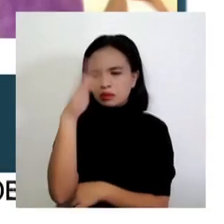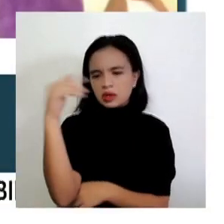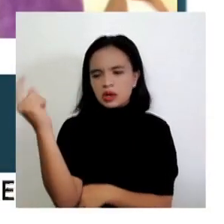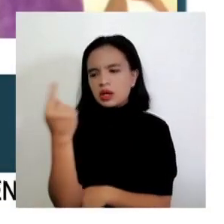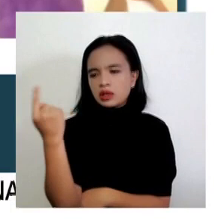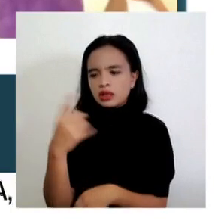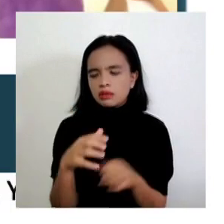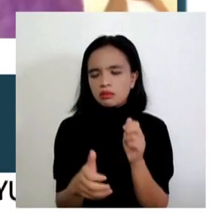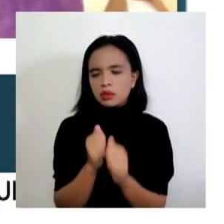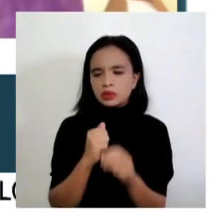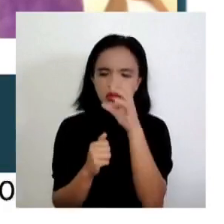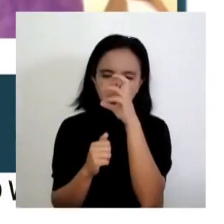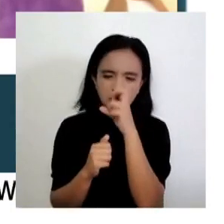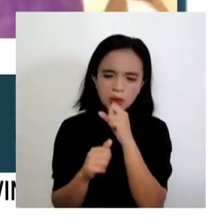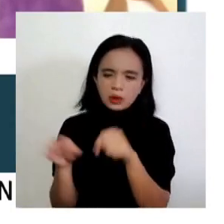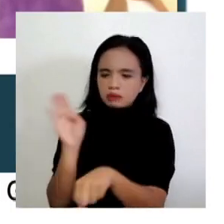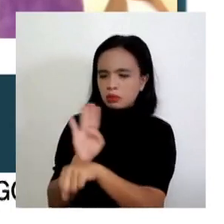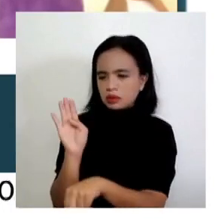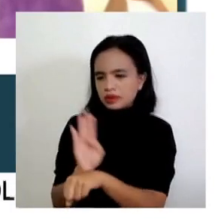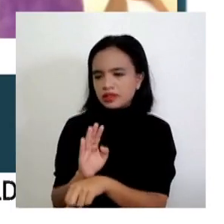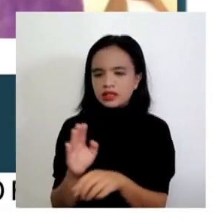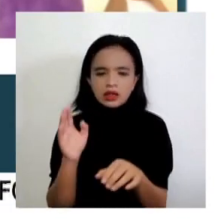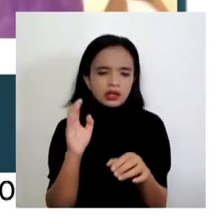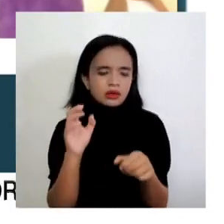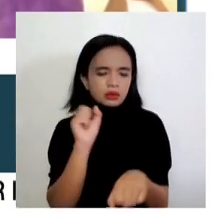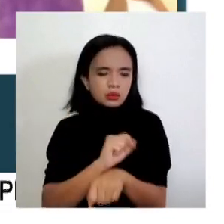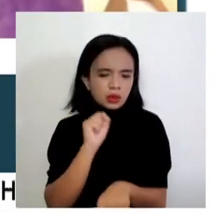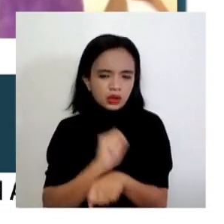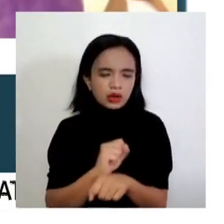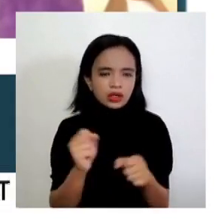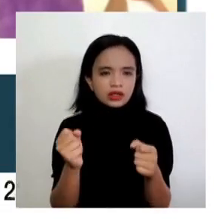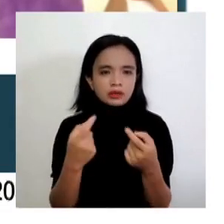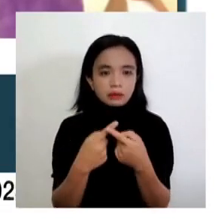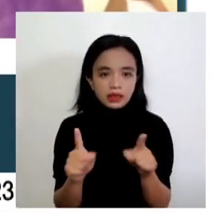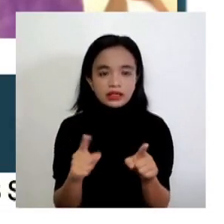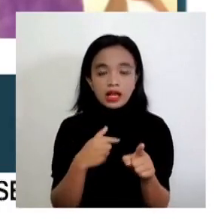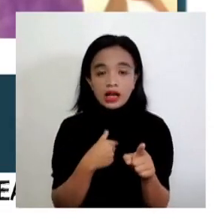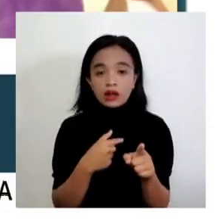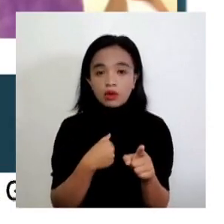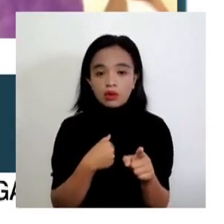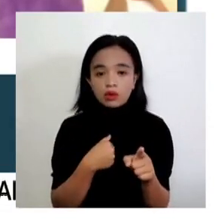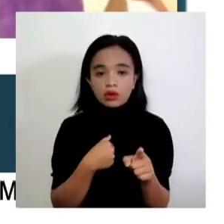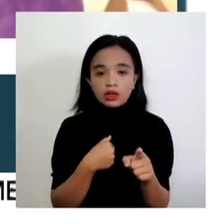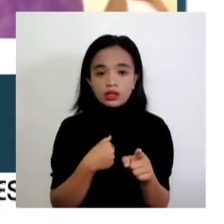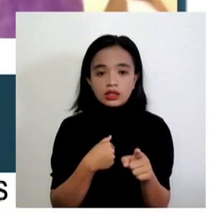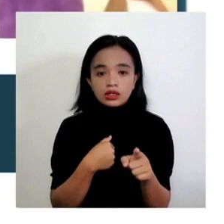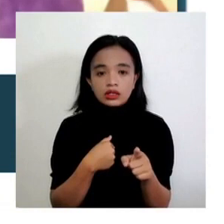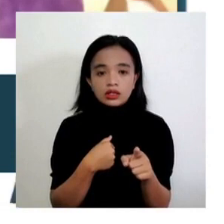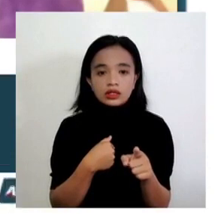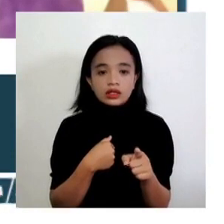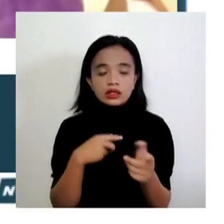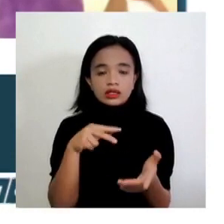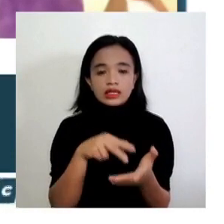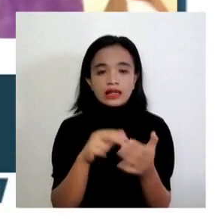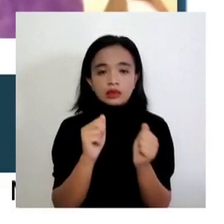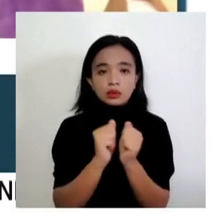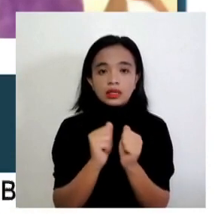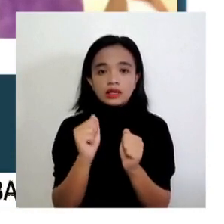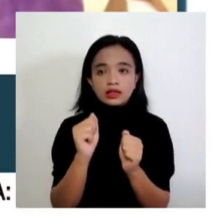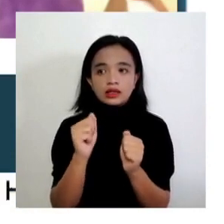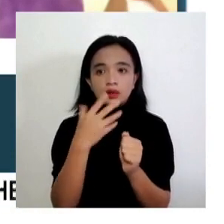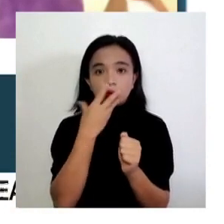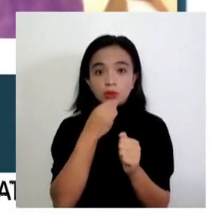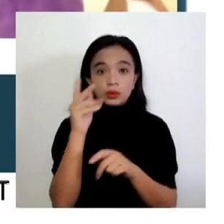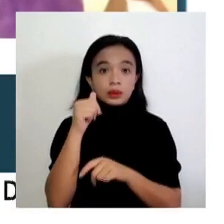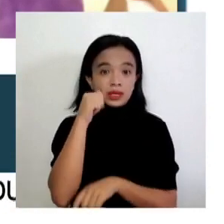oldest business in the world, and, you know, I stand in solidarity with our sister prostituted women seeking